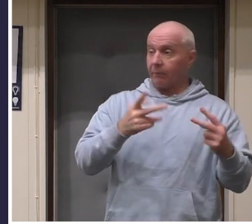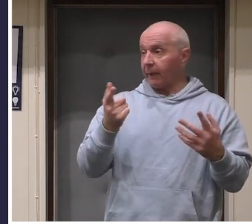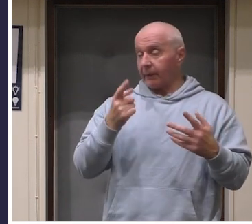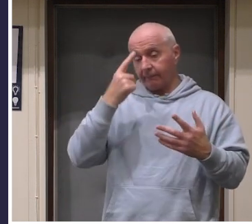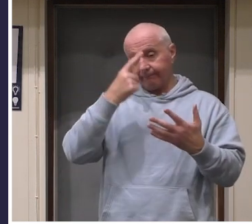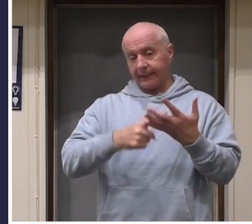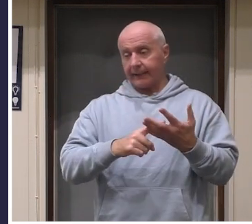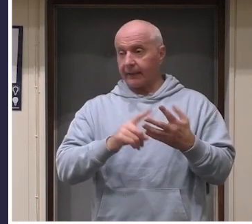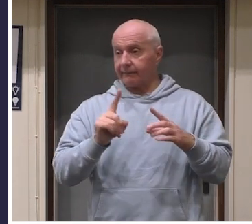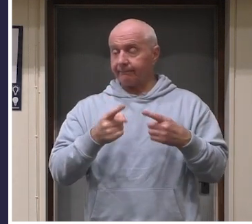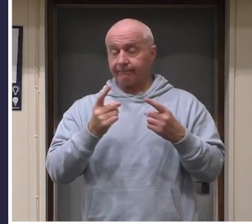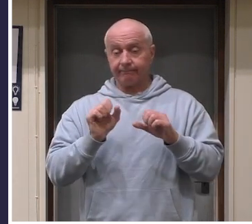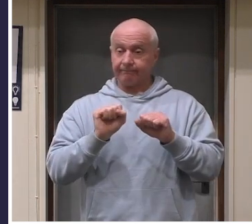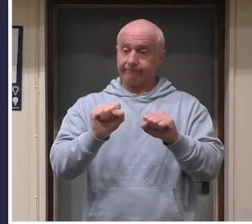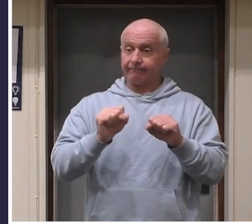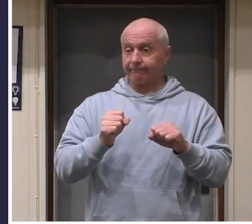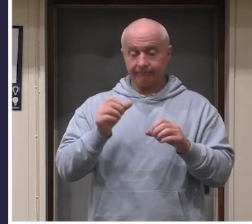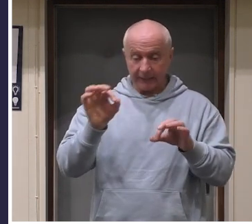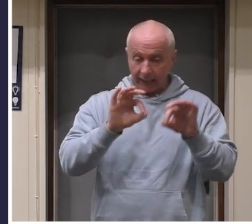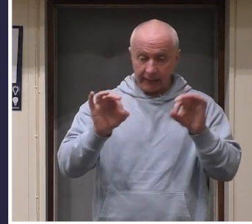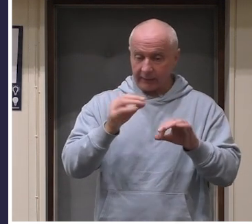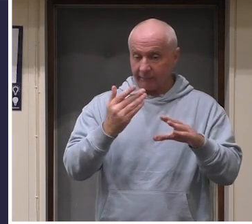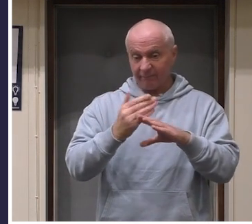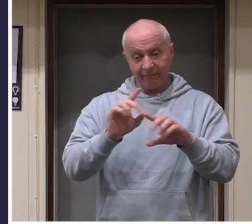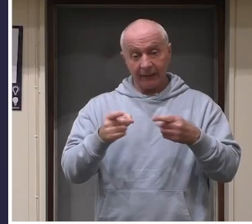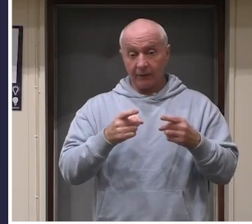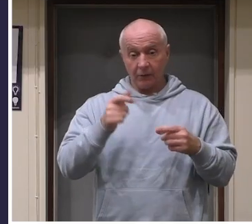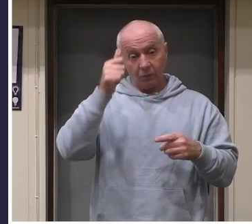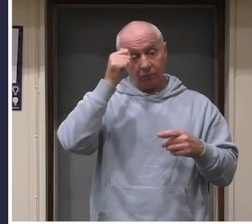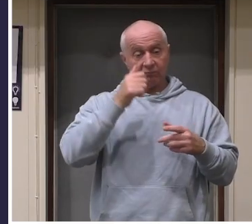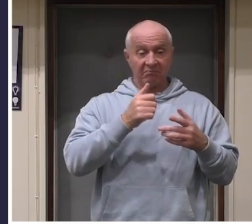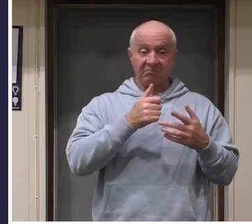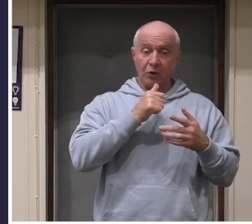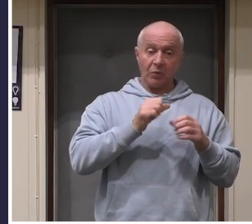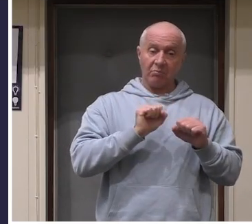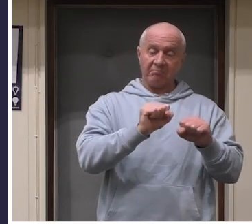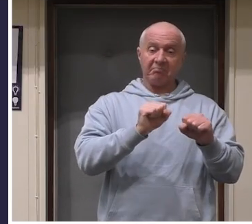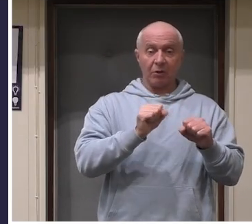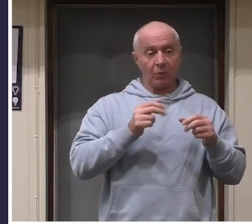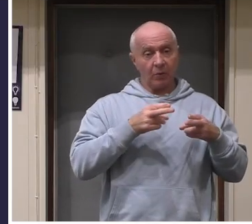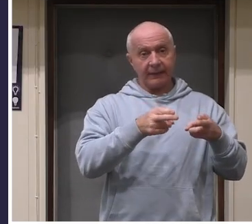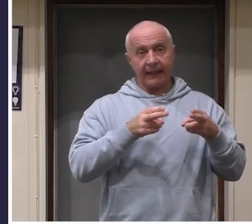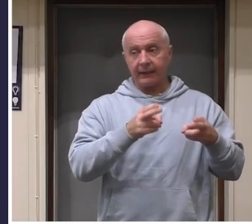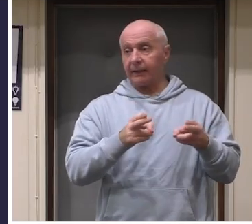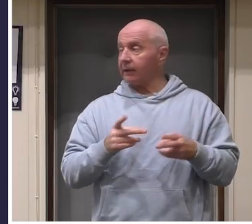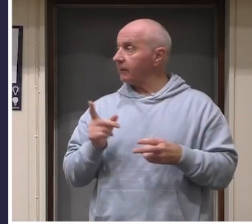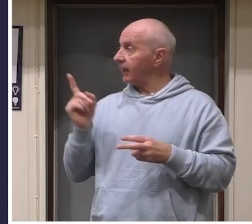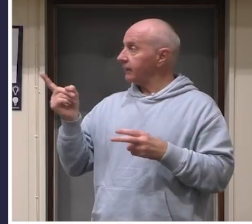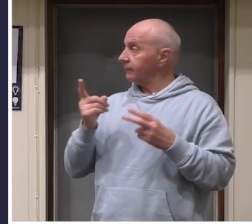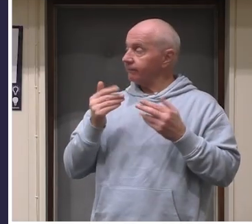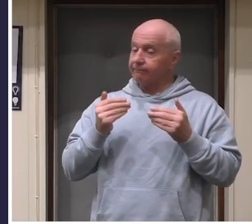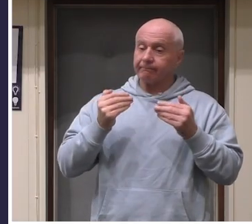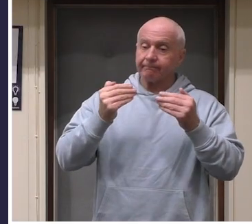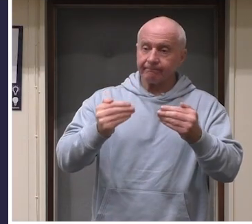else, depending on what they're good at. And that's how science works. You use the techniques that you know to advance another field of research, or advance your own field